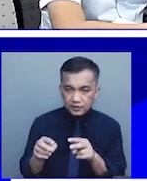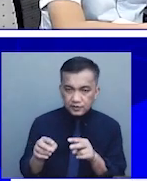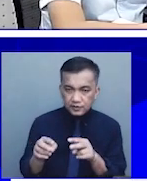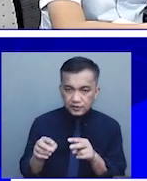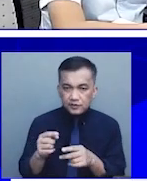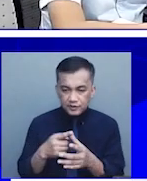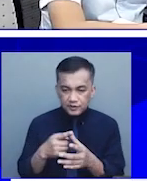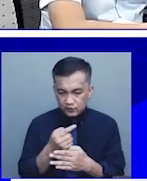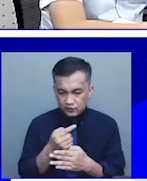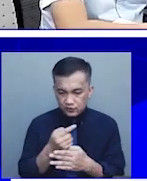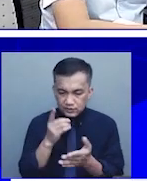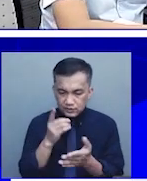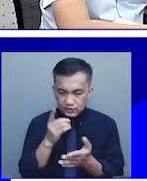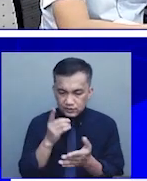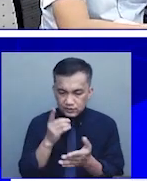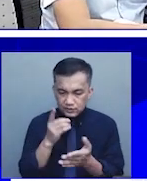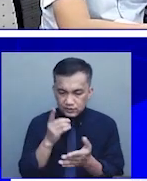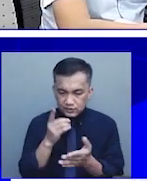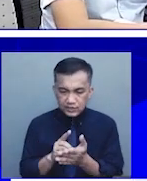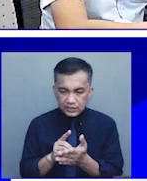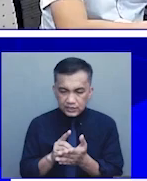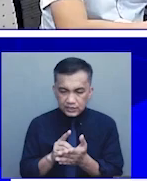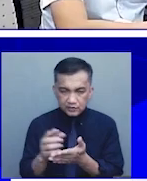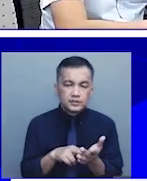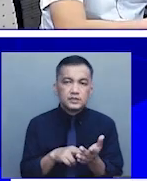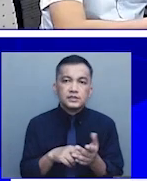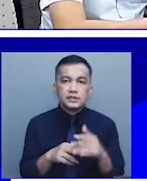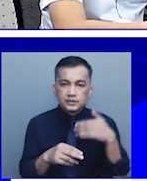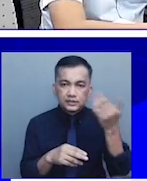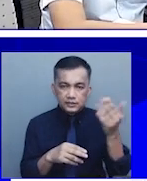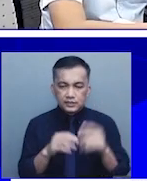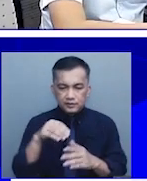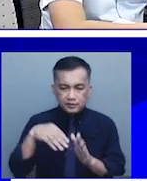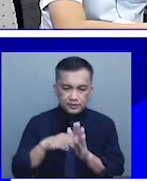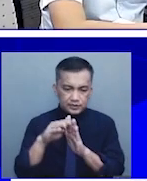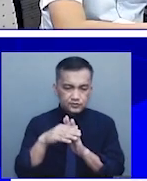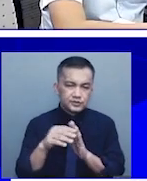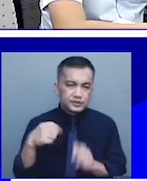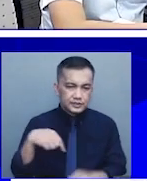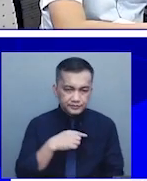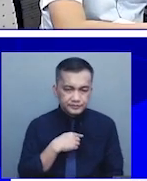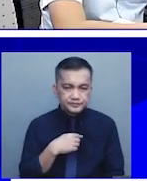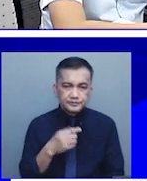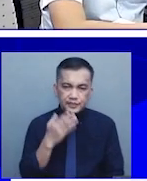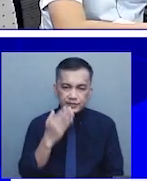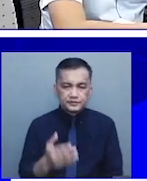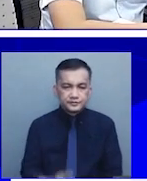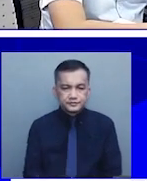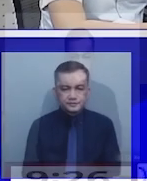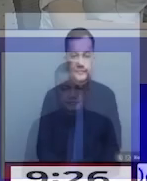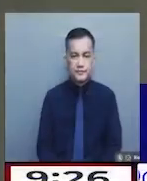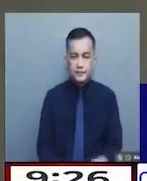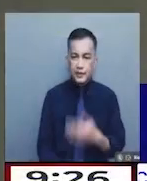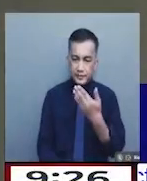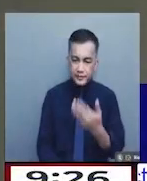-reflect naman doon sa October report ng inflation natin. Thank you. Thank you, sir.